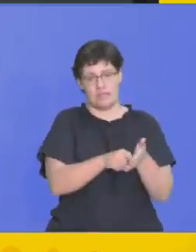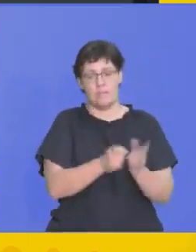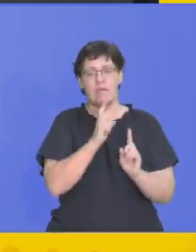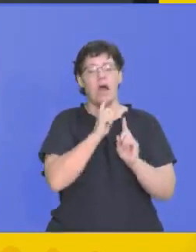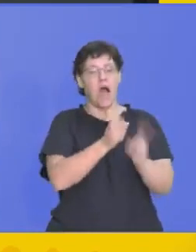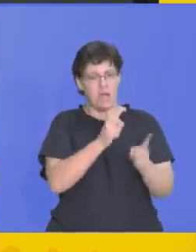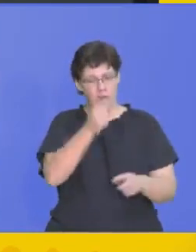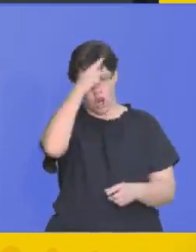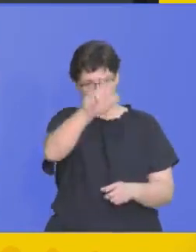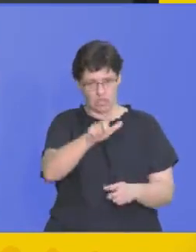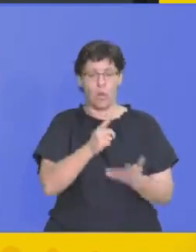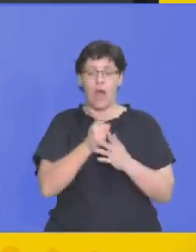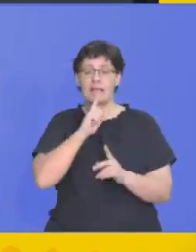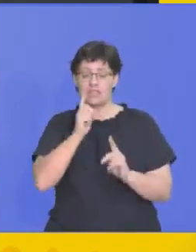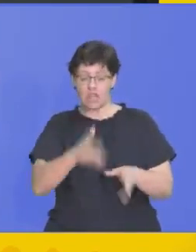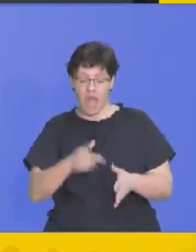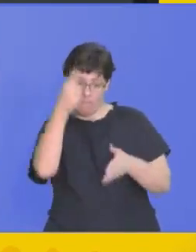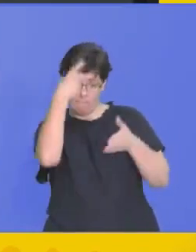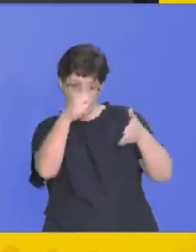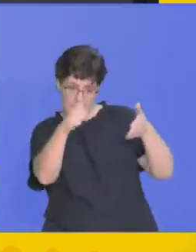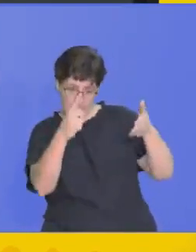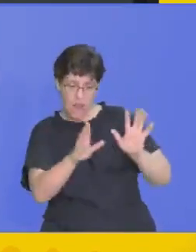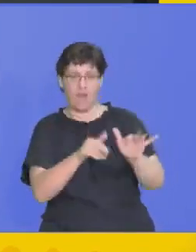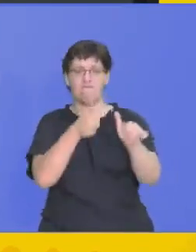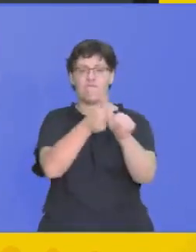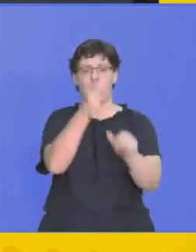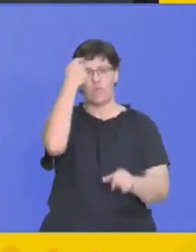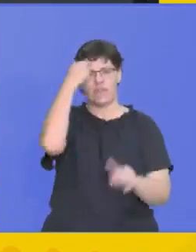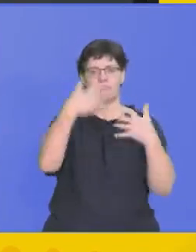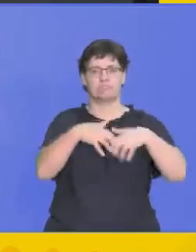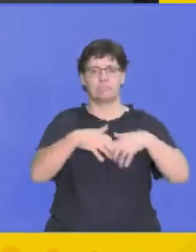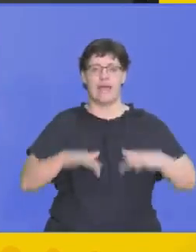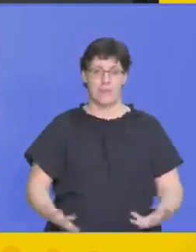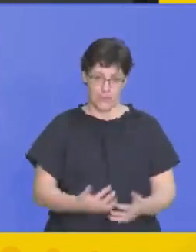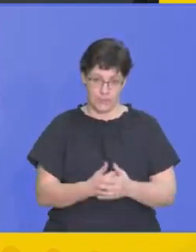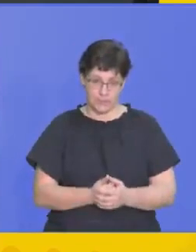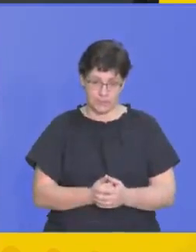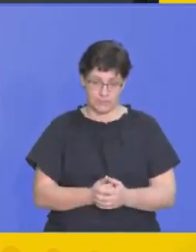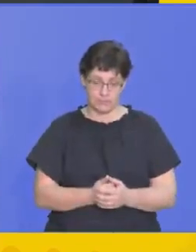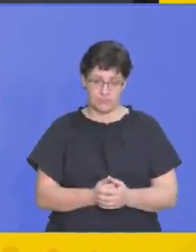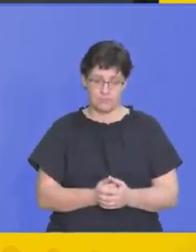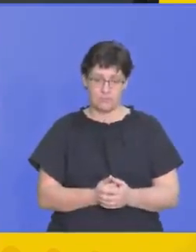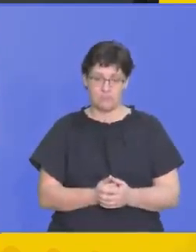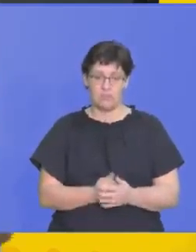in the book, and make your answers logical so that the teachers can actually follow your train of thought.